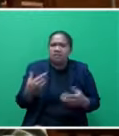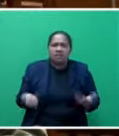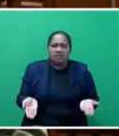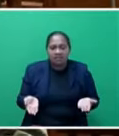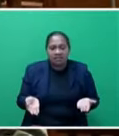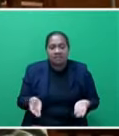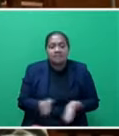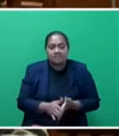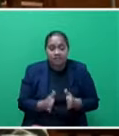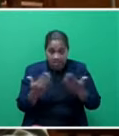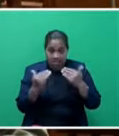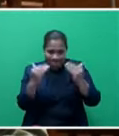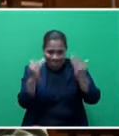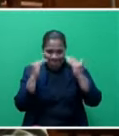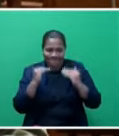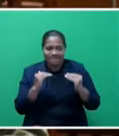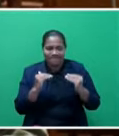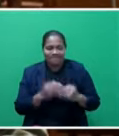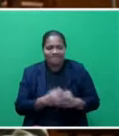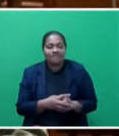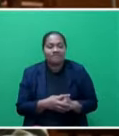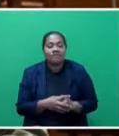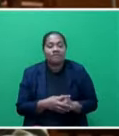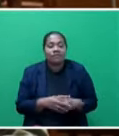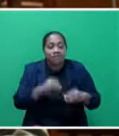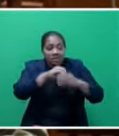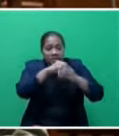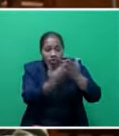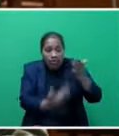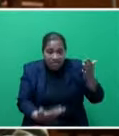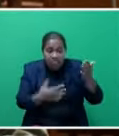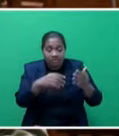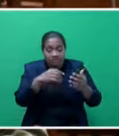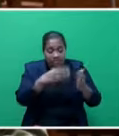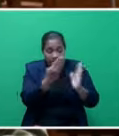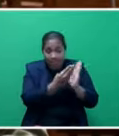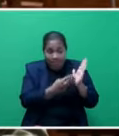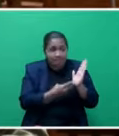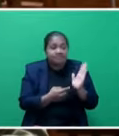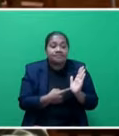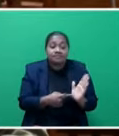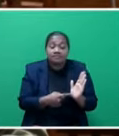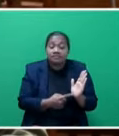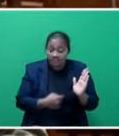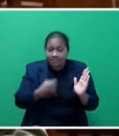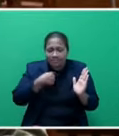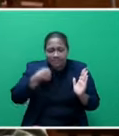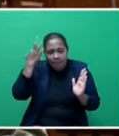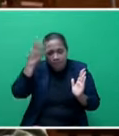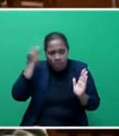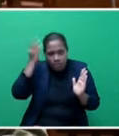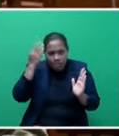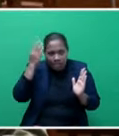Now, going on to the contents of the bill, Honorable Speaker, see, I wish to raise,